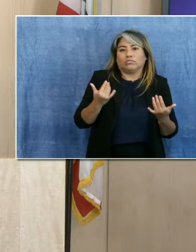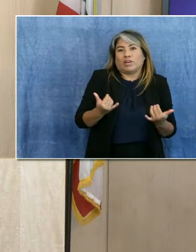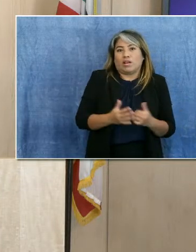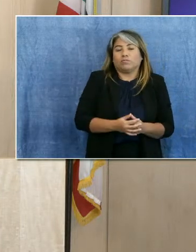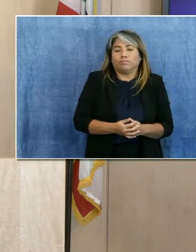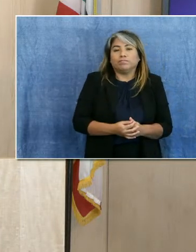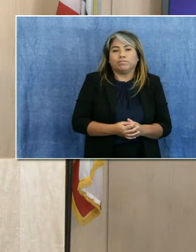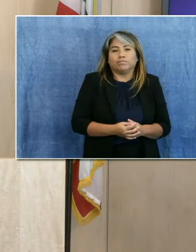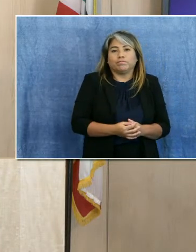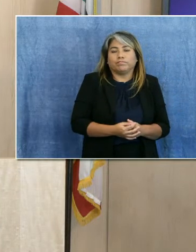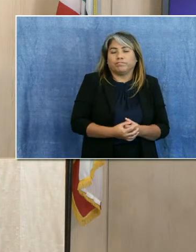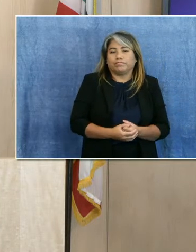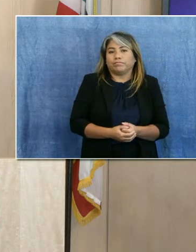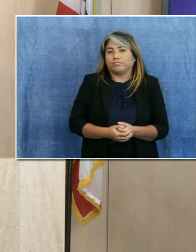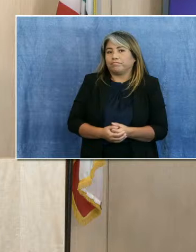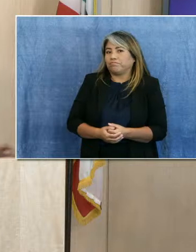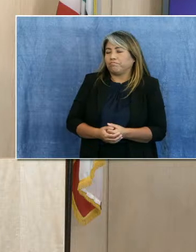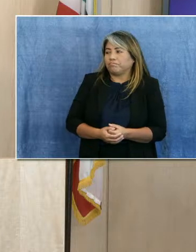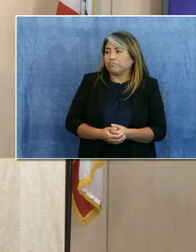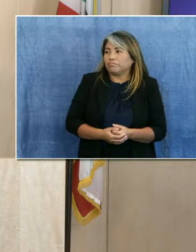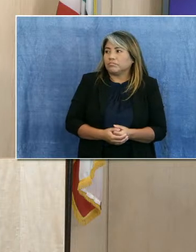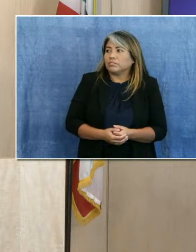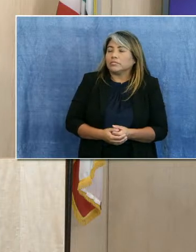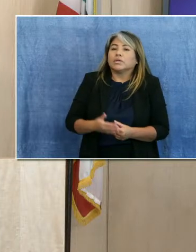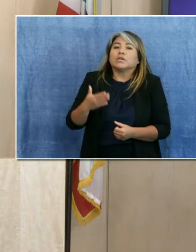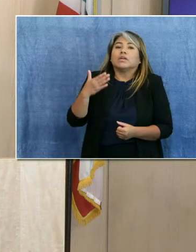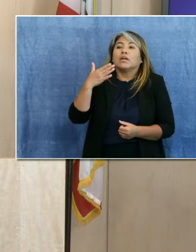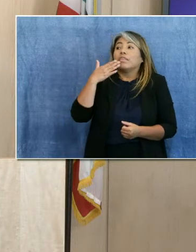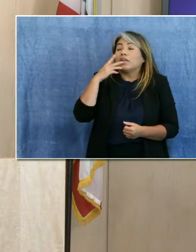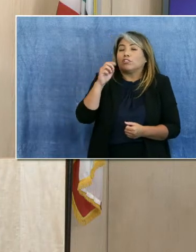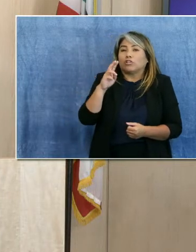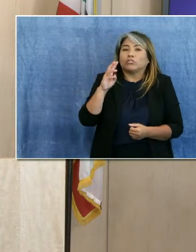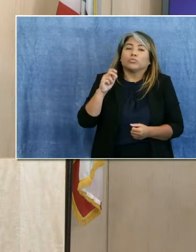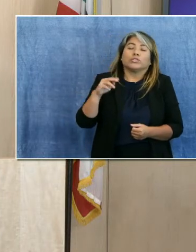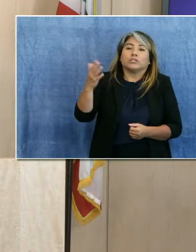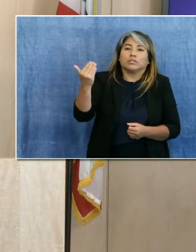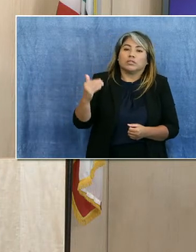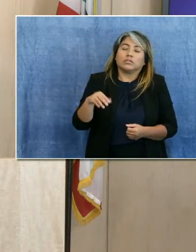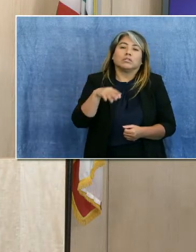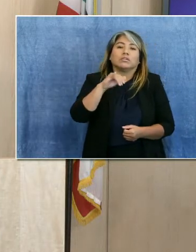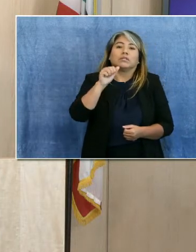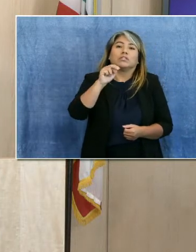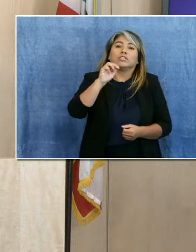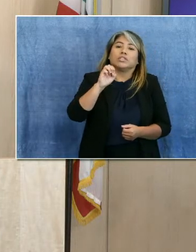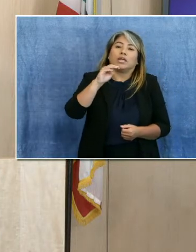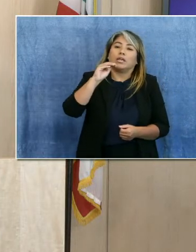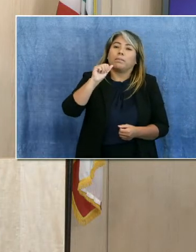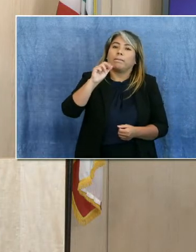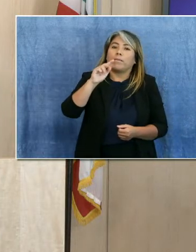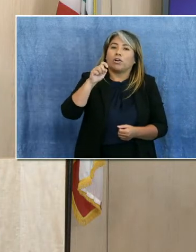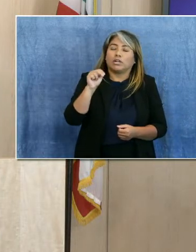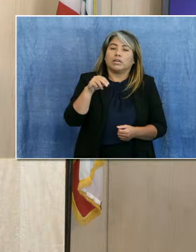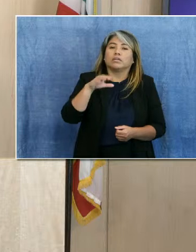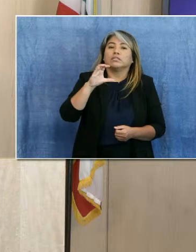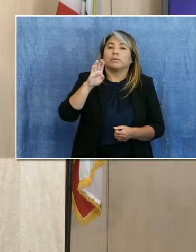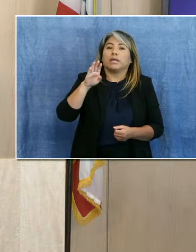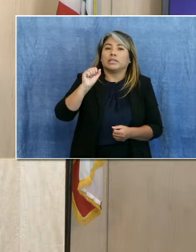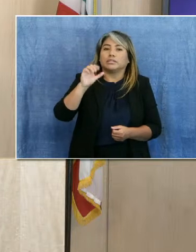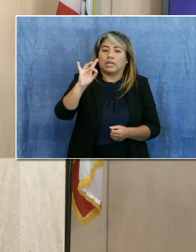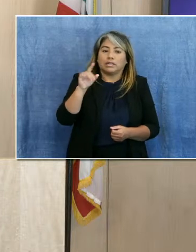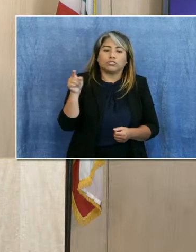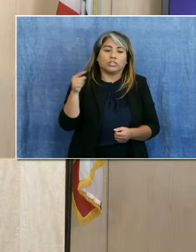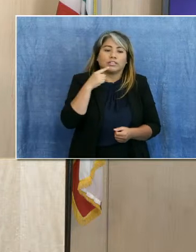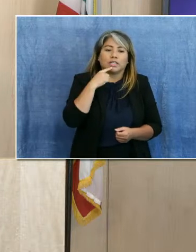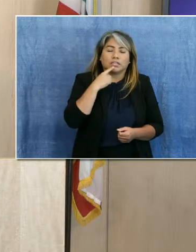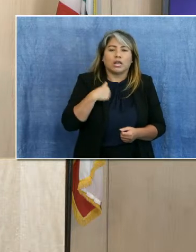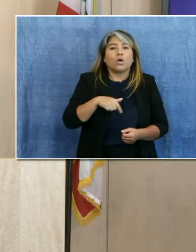are. Thank you, Dr. Wooten. This next one is from Jane Morton with CBS 8. She